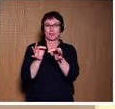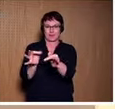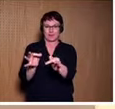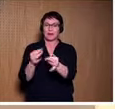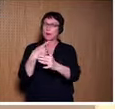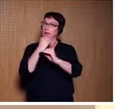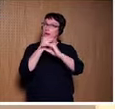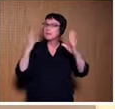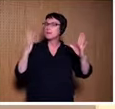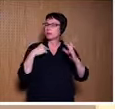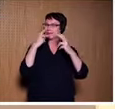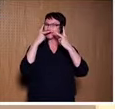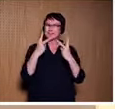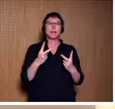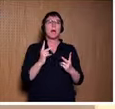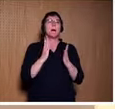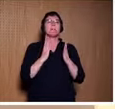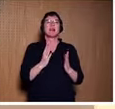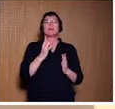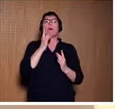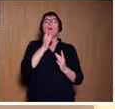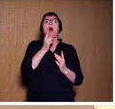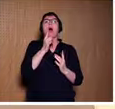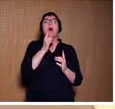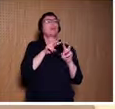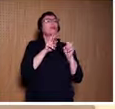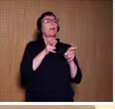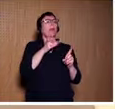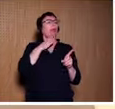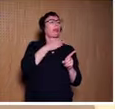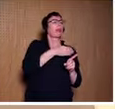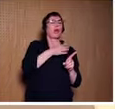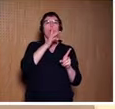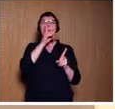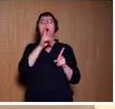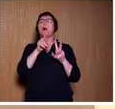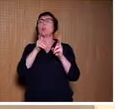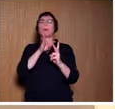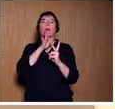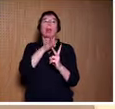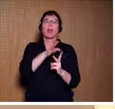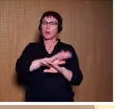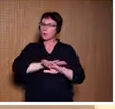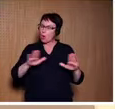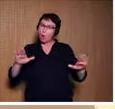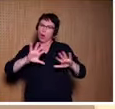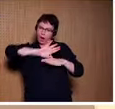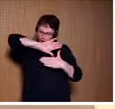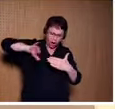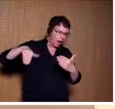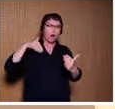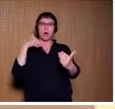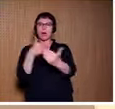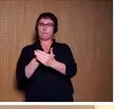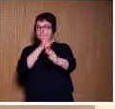issues comprehensively as part of that strategy. So first, I mean, we've heard about the coordinated anti-rights movement. They